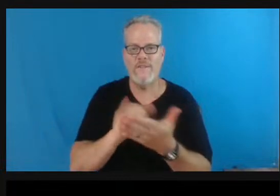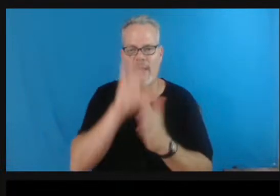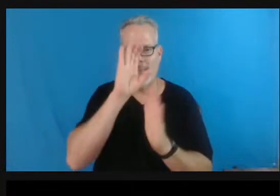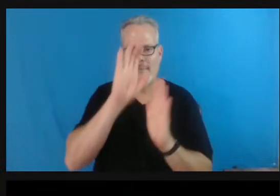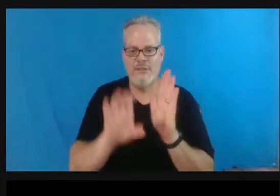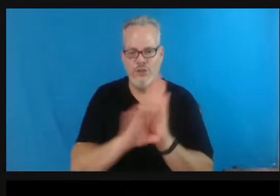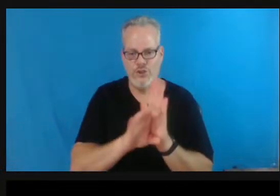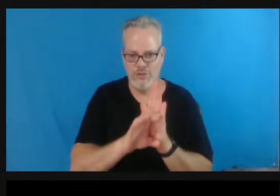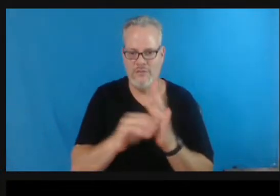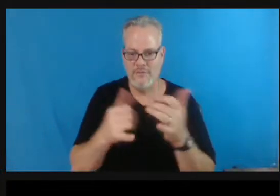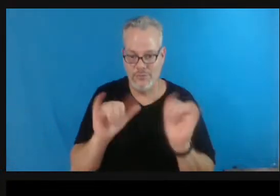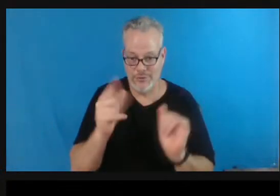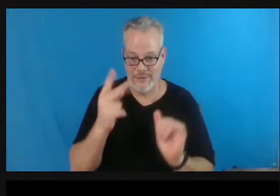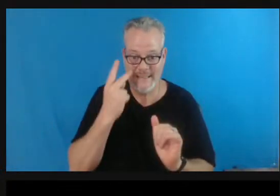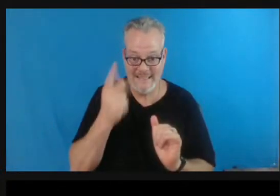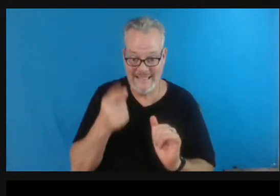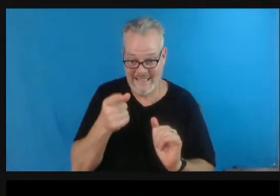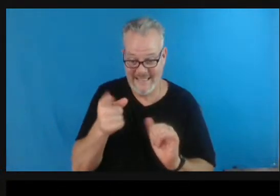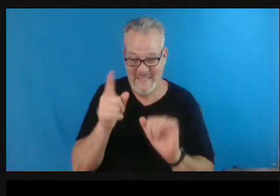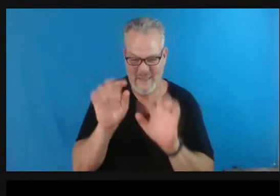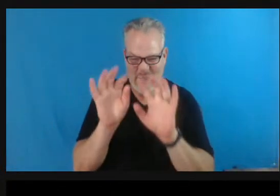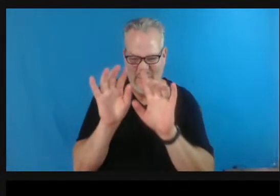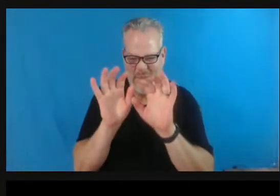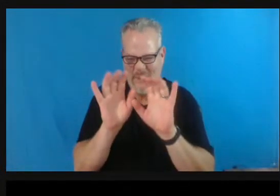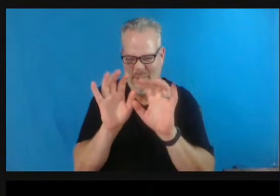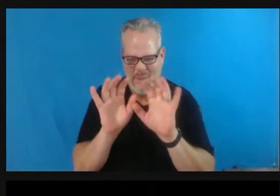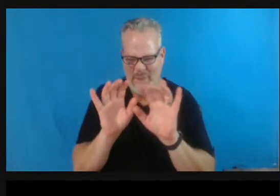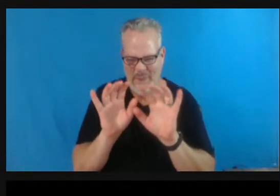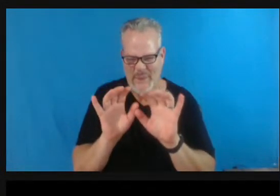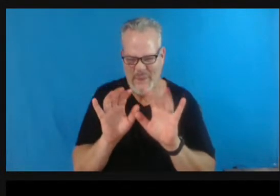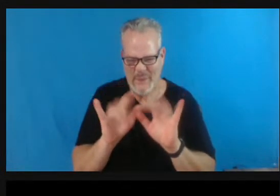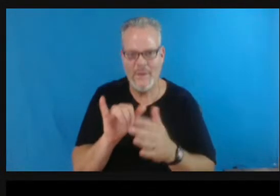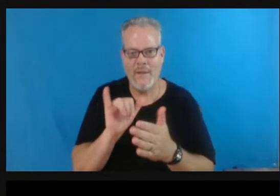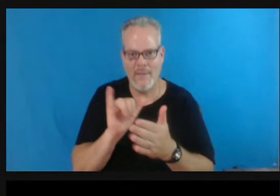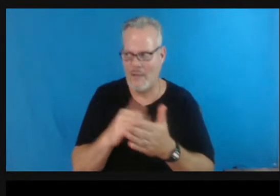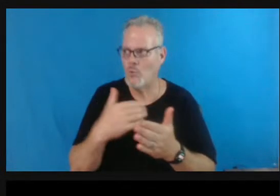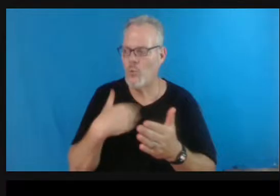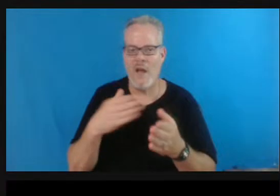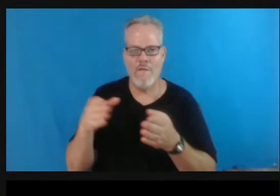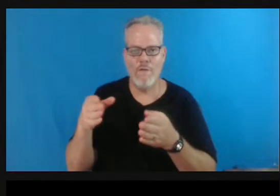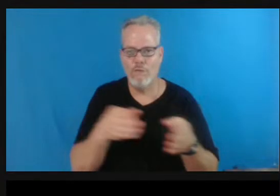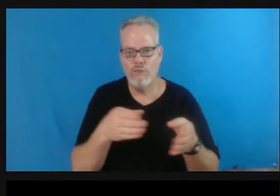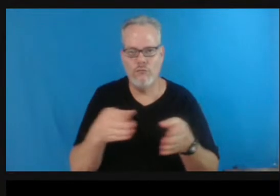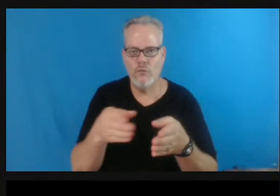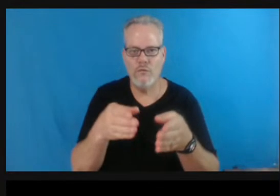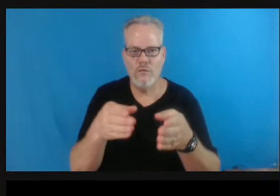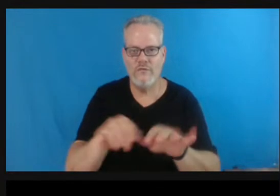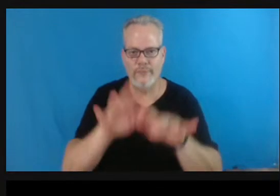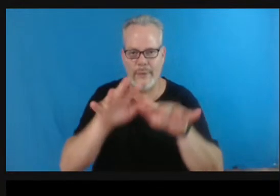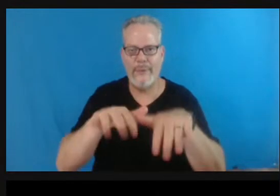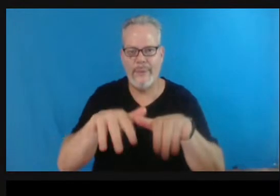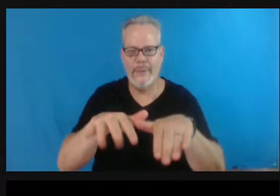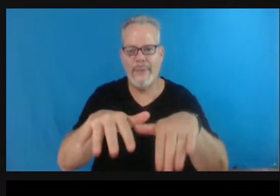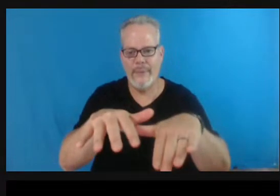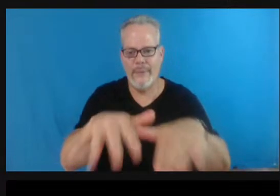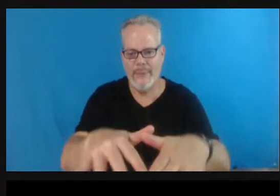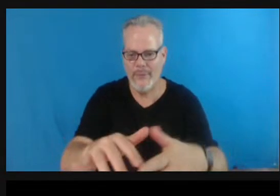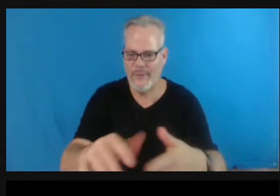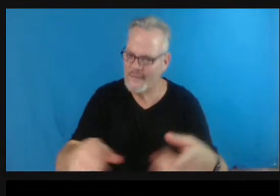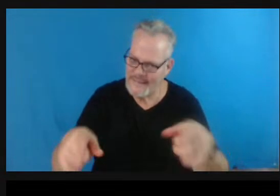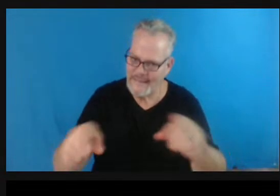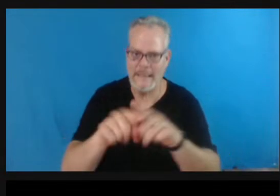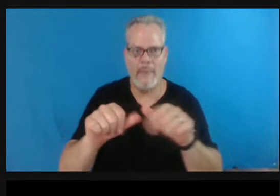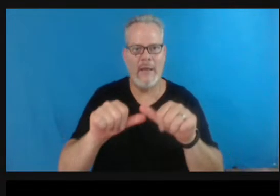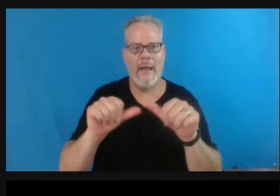And you do see this kind of speckled zone where the flows are. You see that same little area of uplift back here